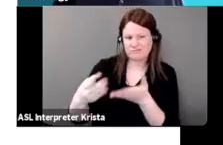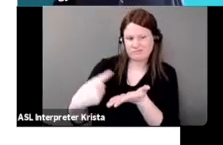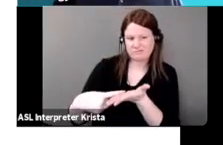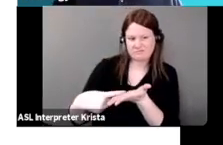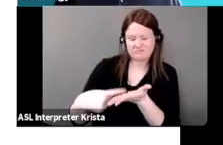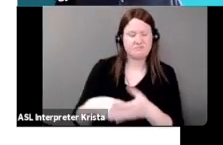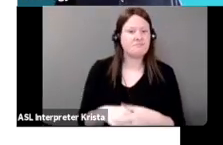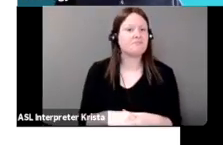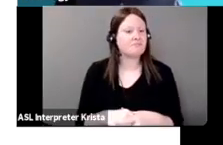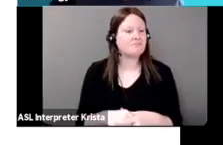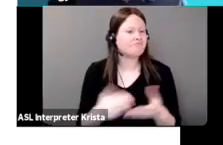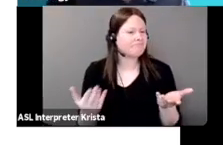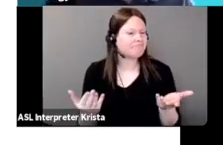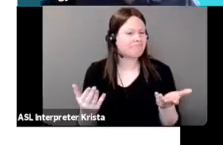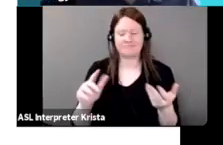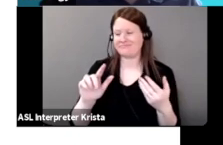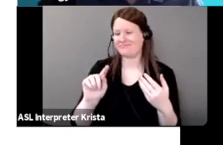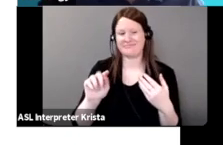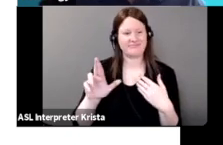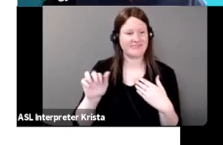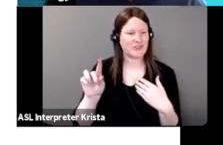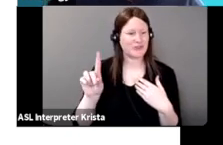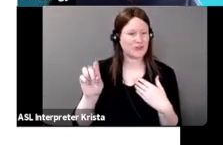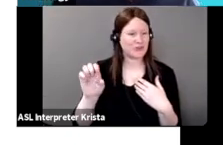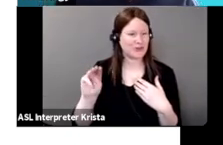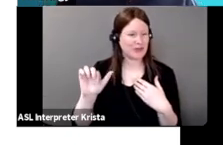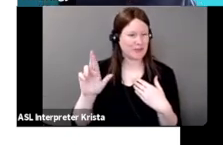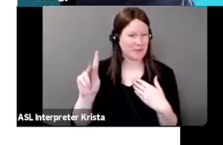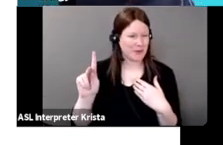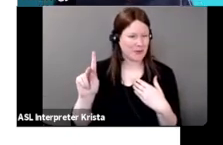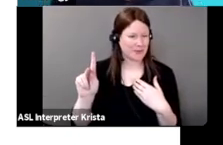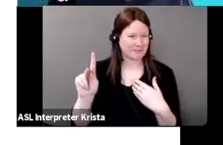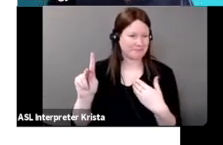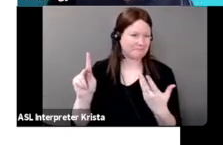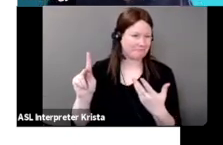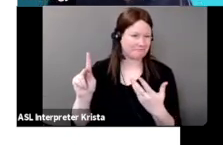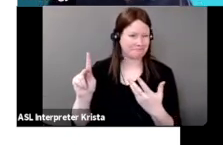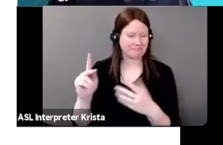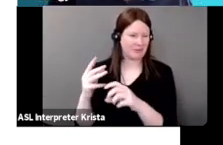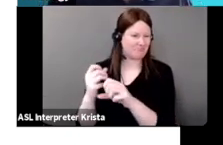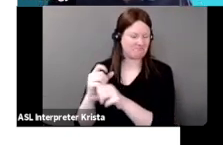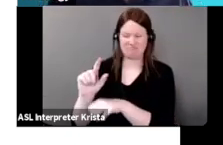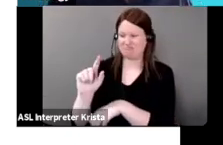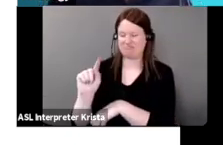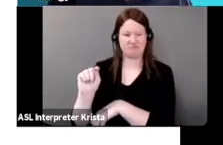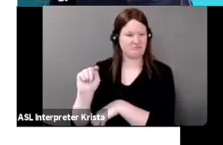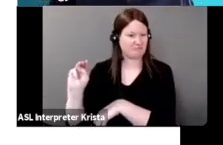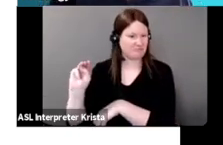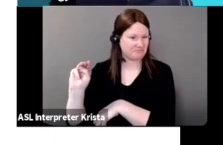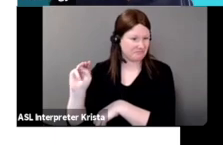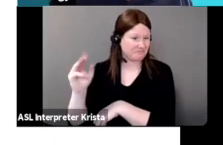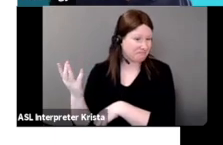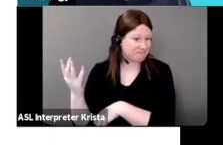So what is a trademark now? We're switching gears here. A trademark is a word